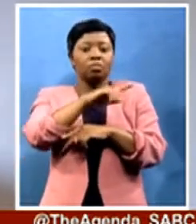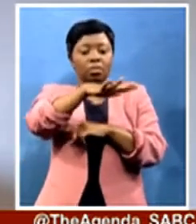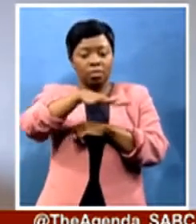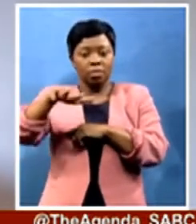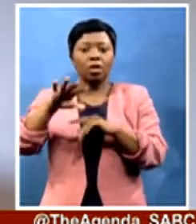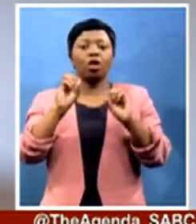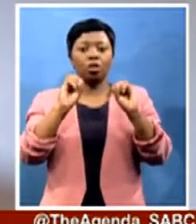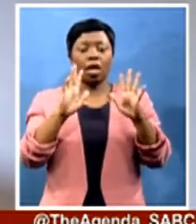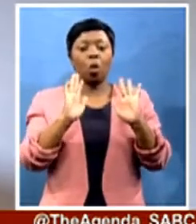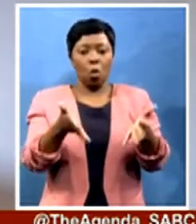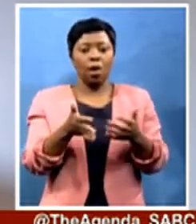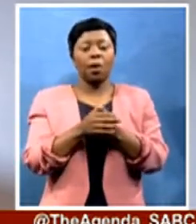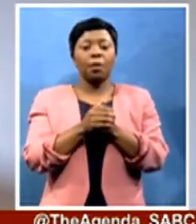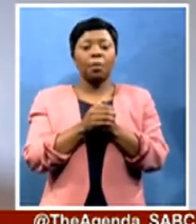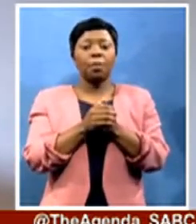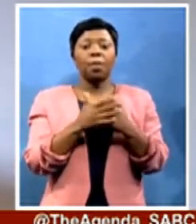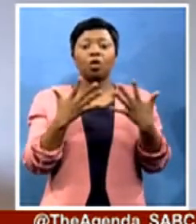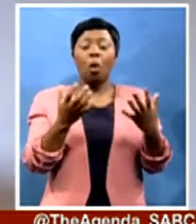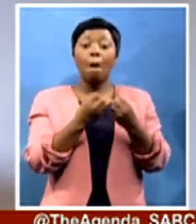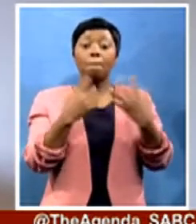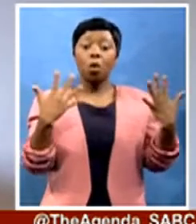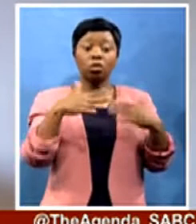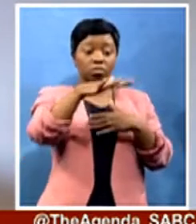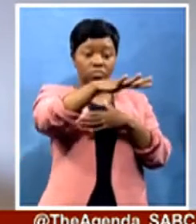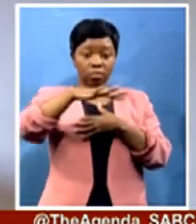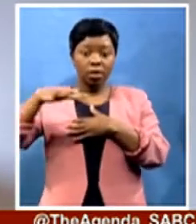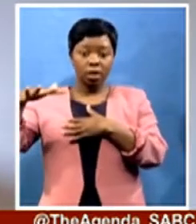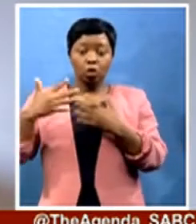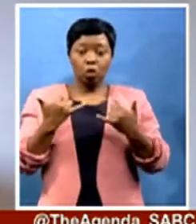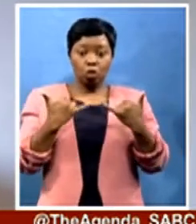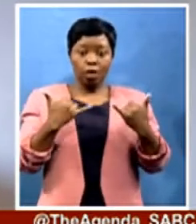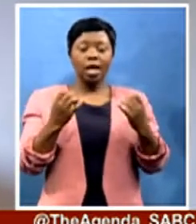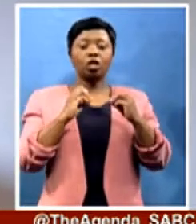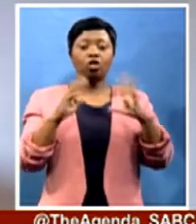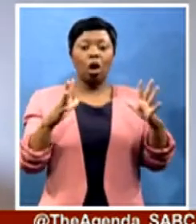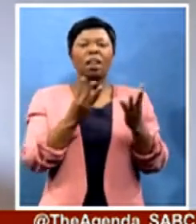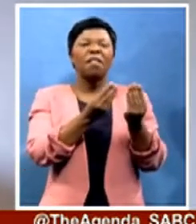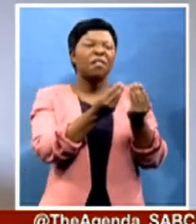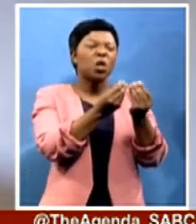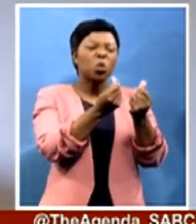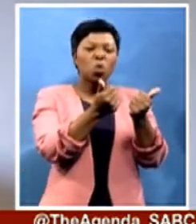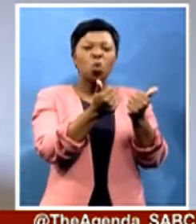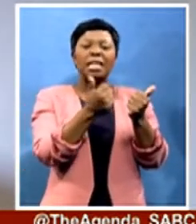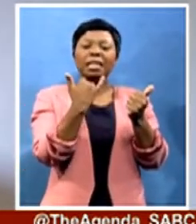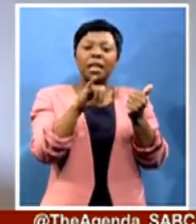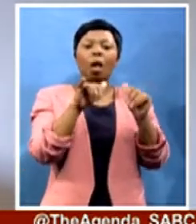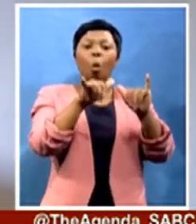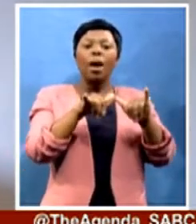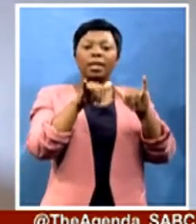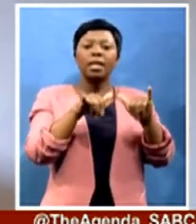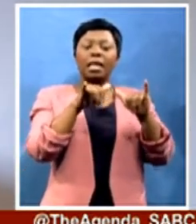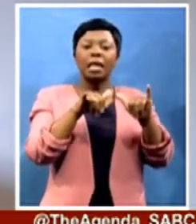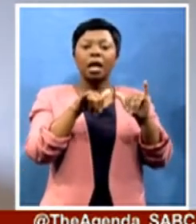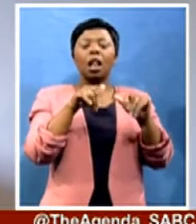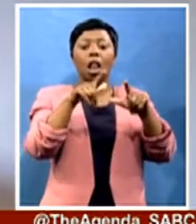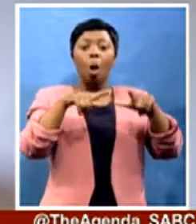sites will start up today. There are a few sites who are still waiting for their local ethics approval. And as soon as that is received, then they